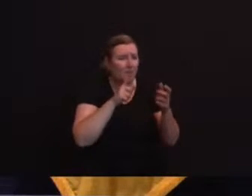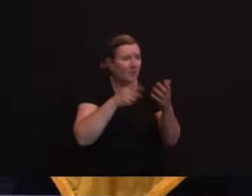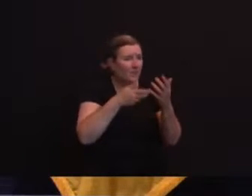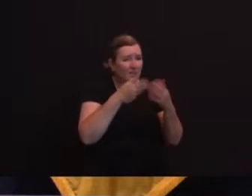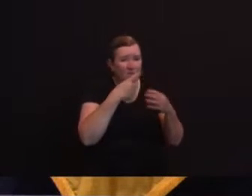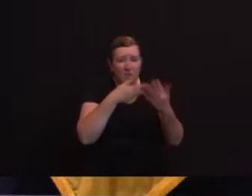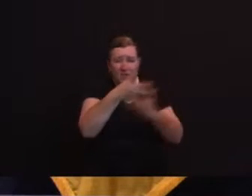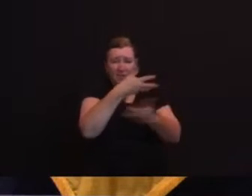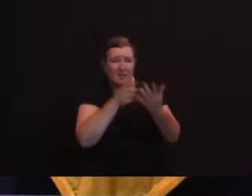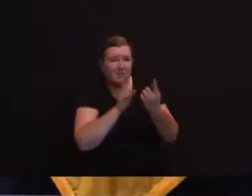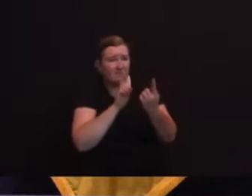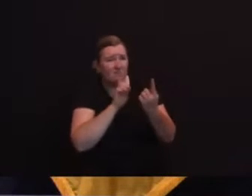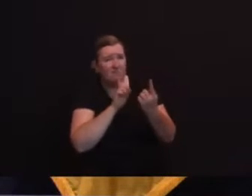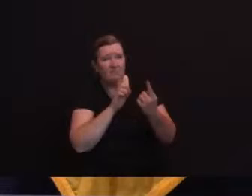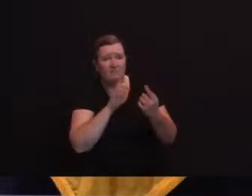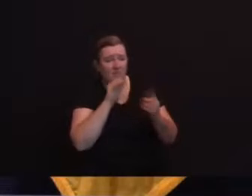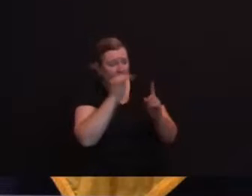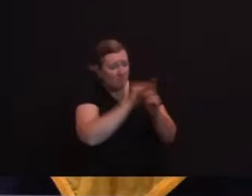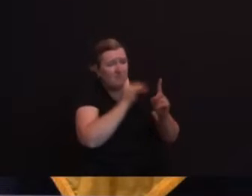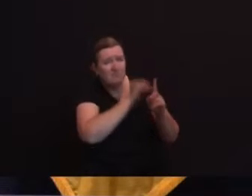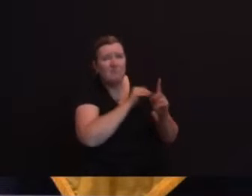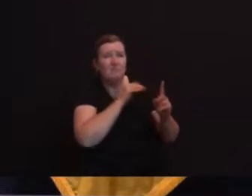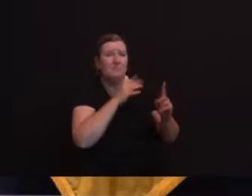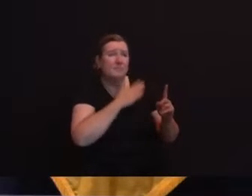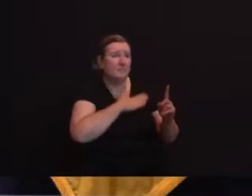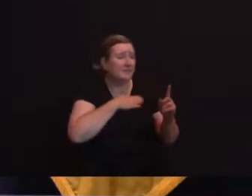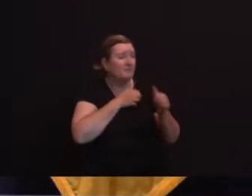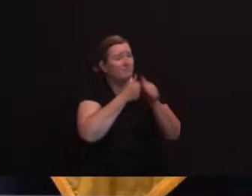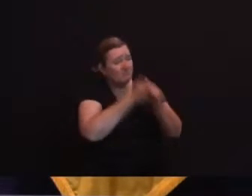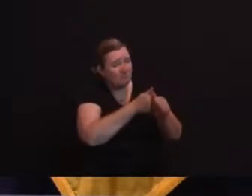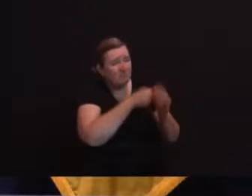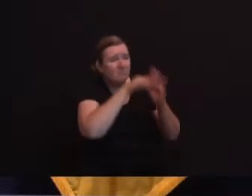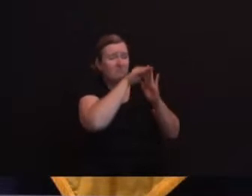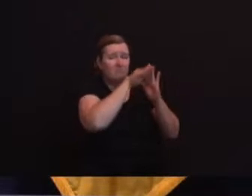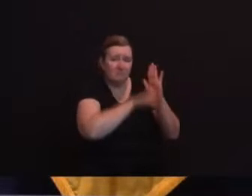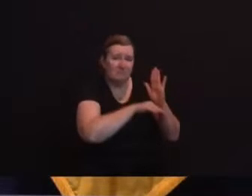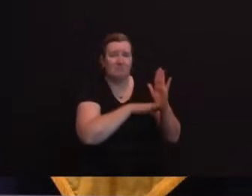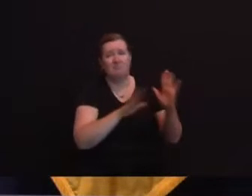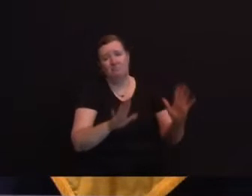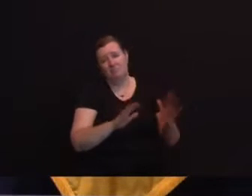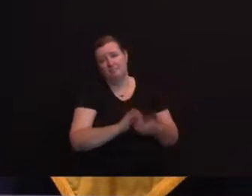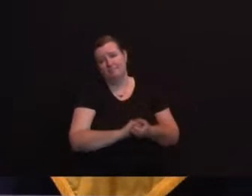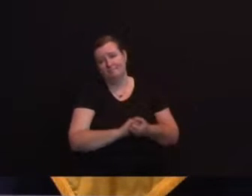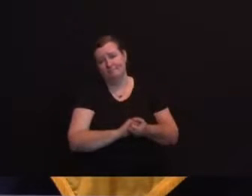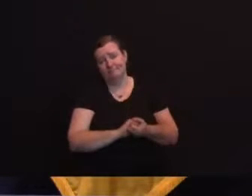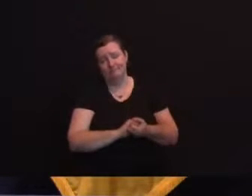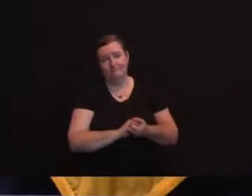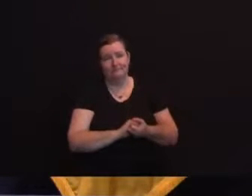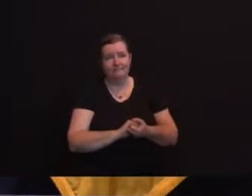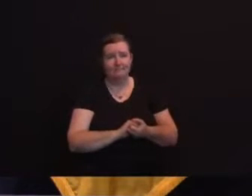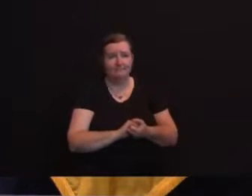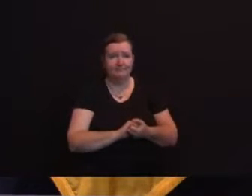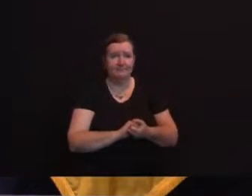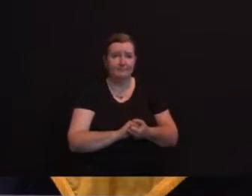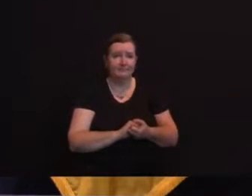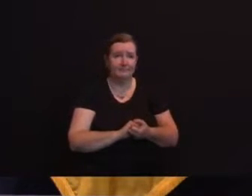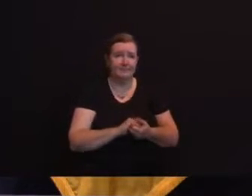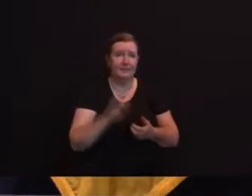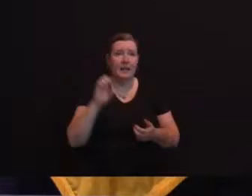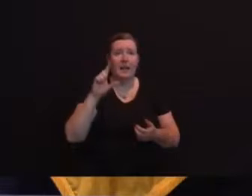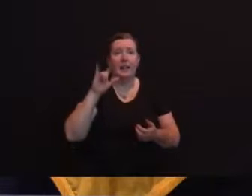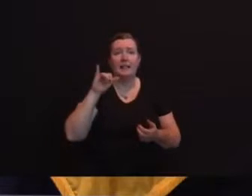means. So I want to give him a shout out as well. With that, Elise, it's good to see you and good to have you back. I think you're first up to bat here with